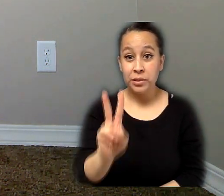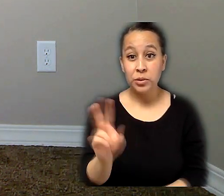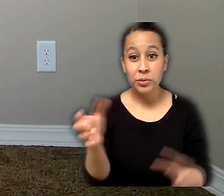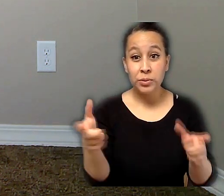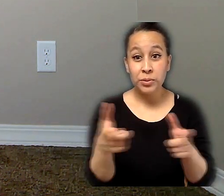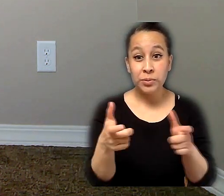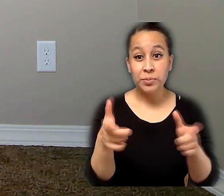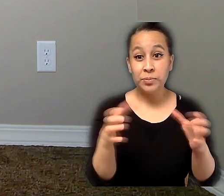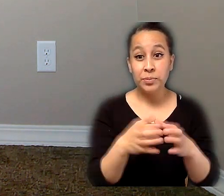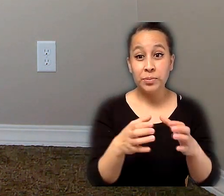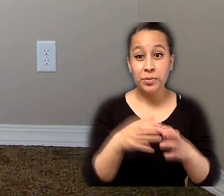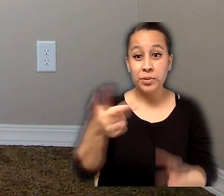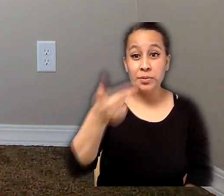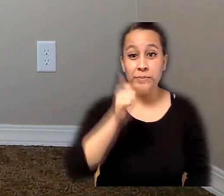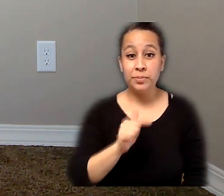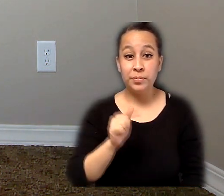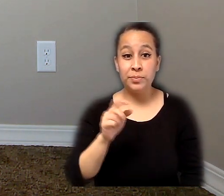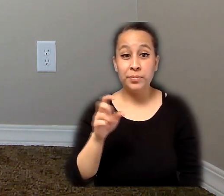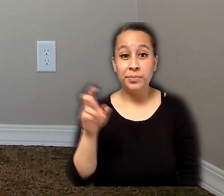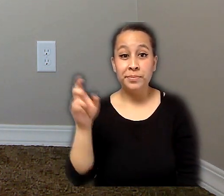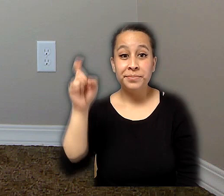I go first and then you go.